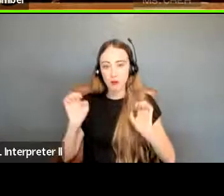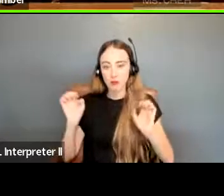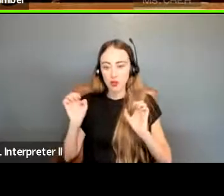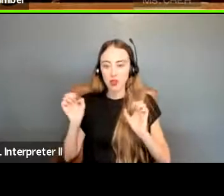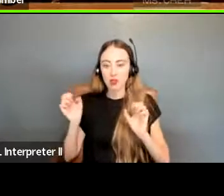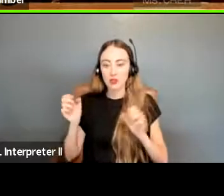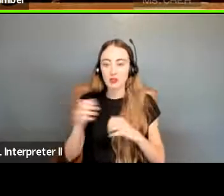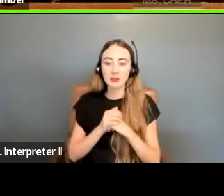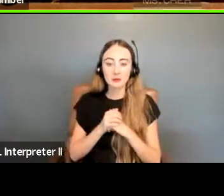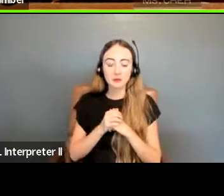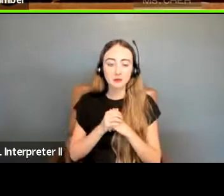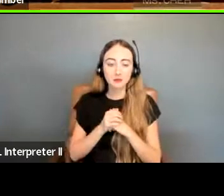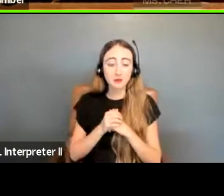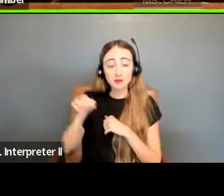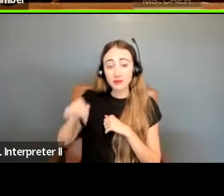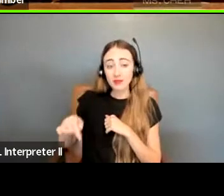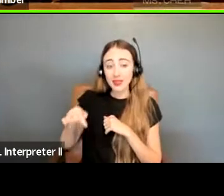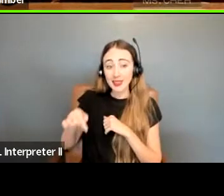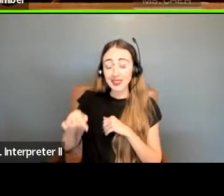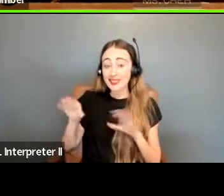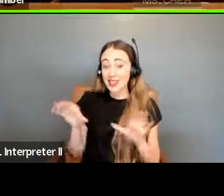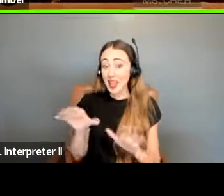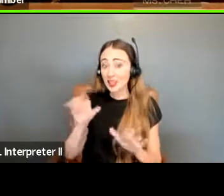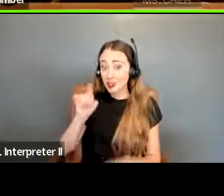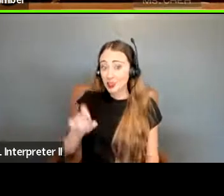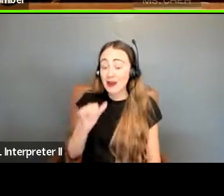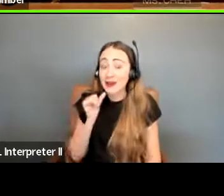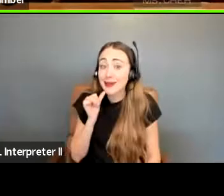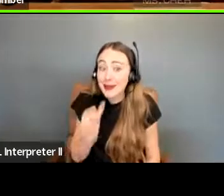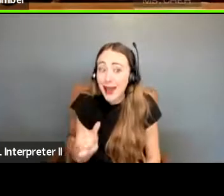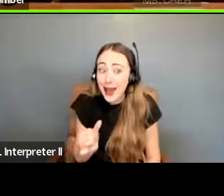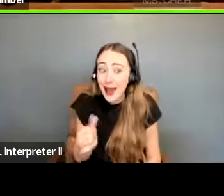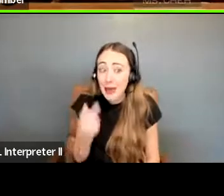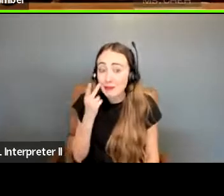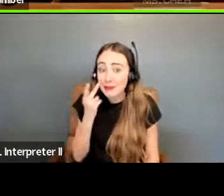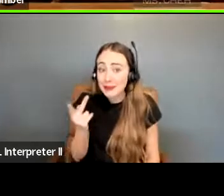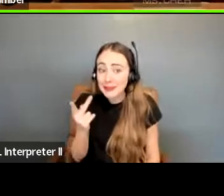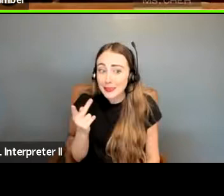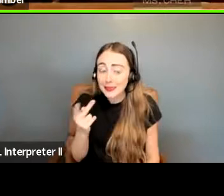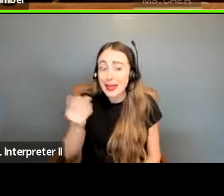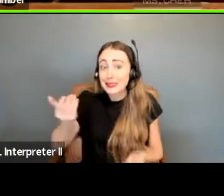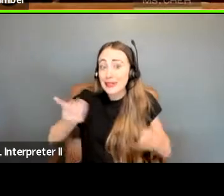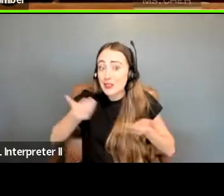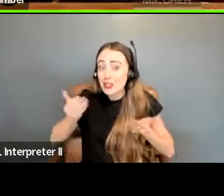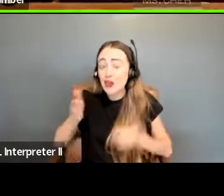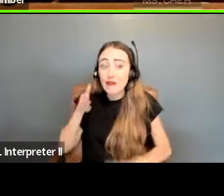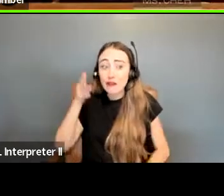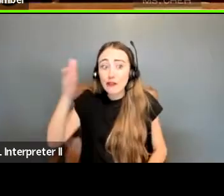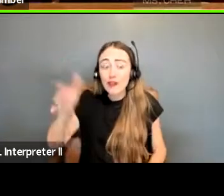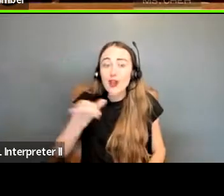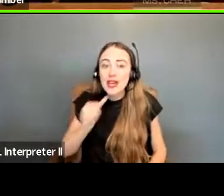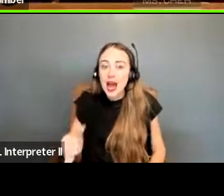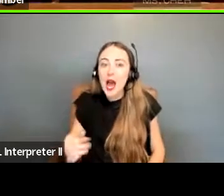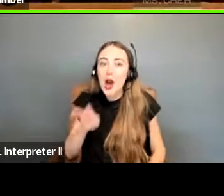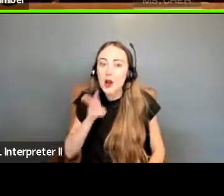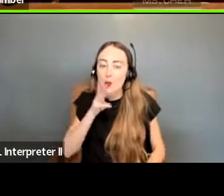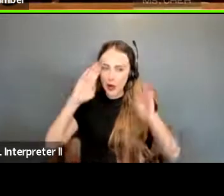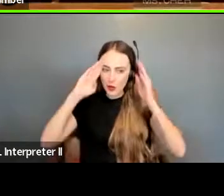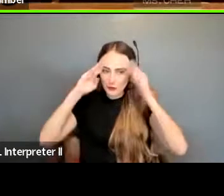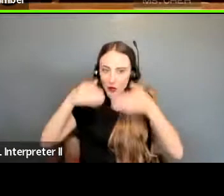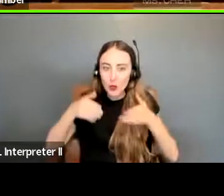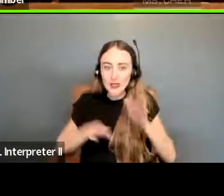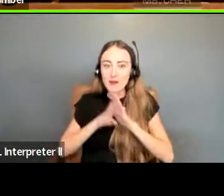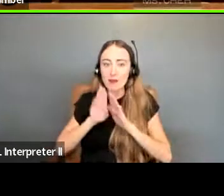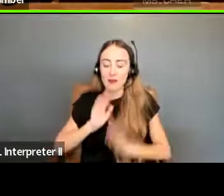today. This action, however, should absolutely not be seen as an invitation for further non-water focused development over